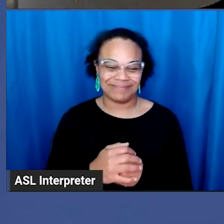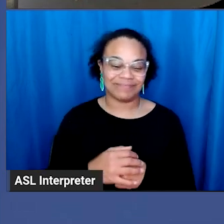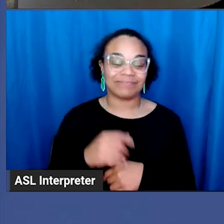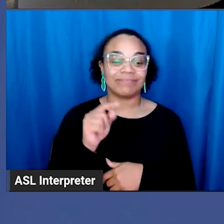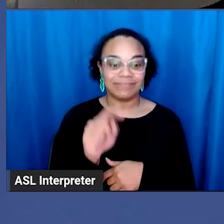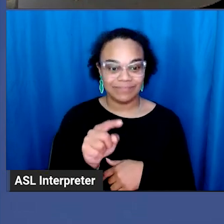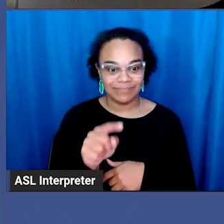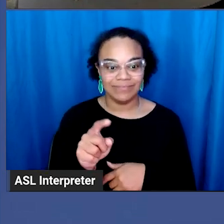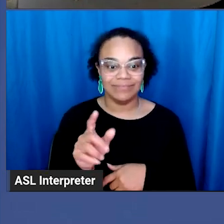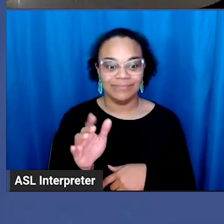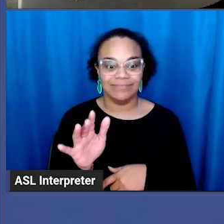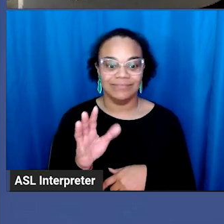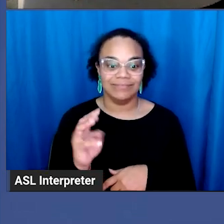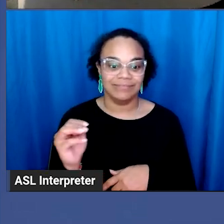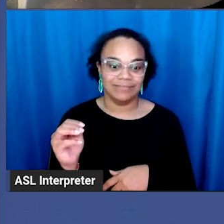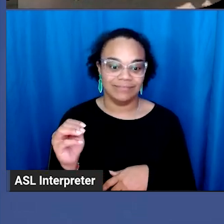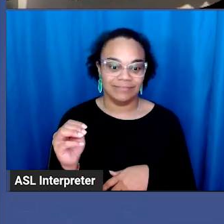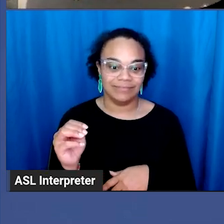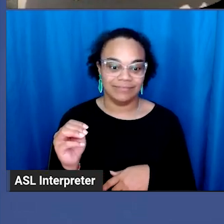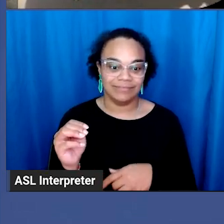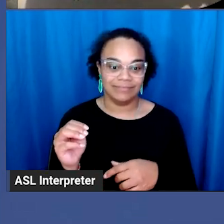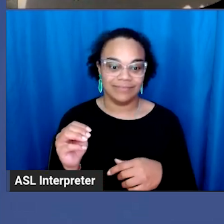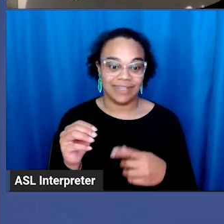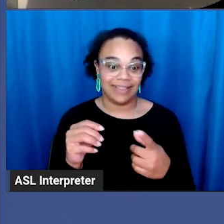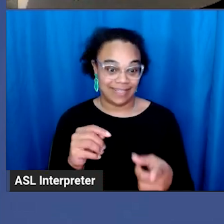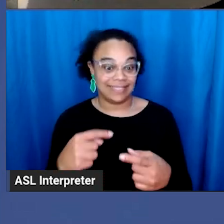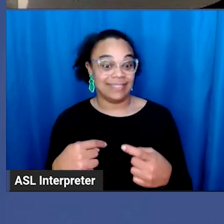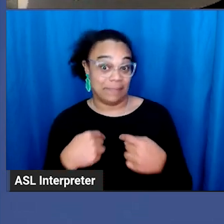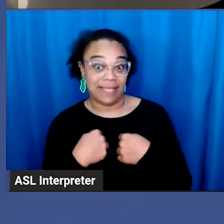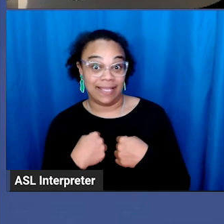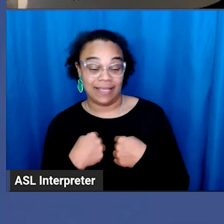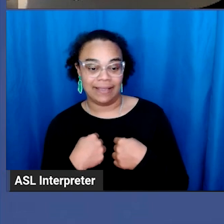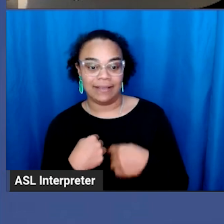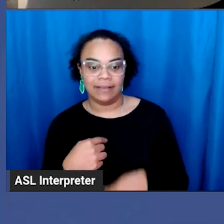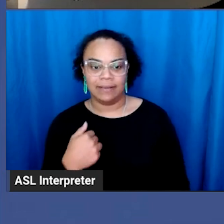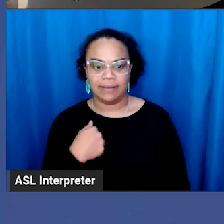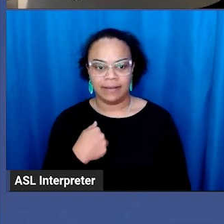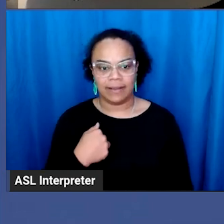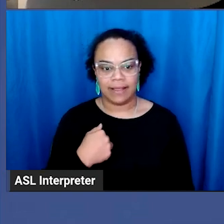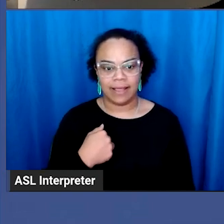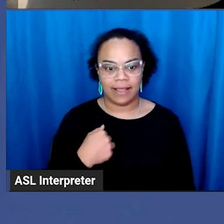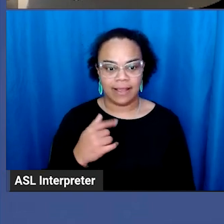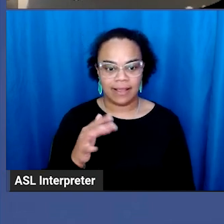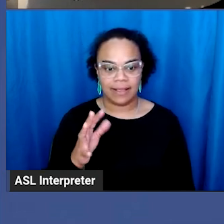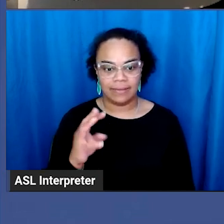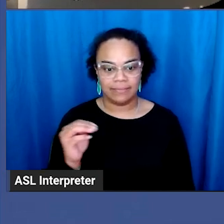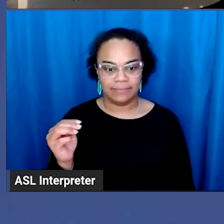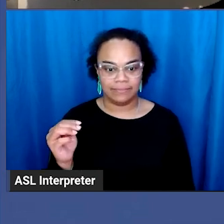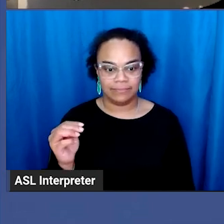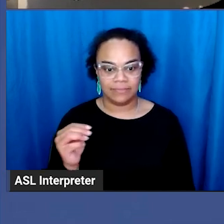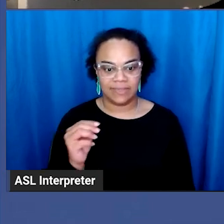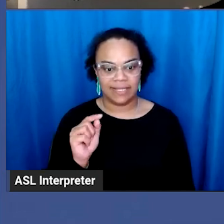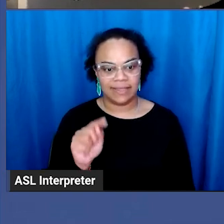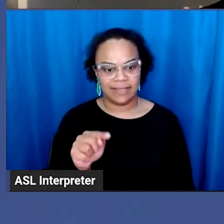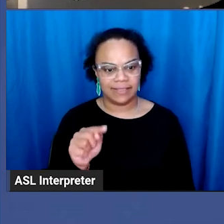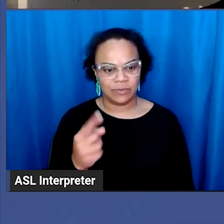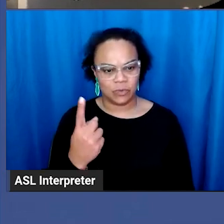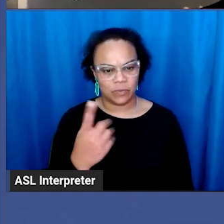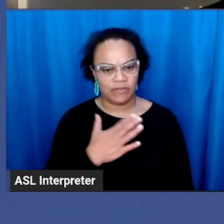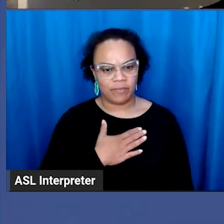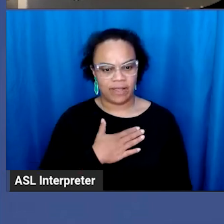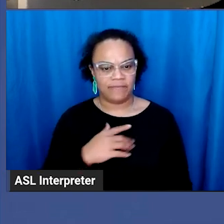this is me. I actually this was one of